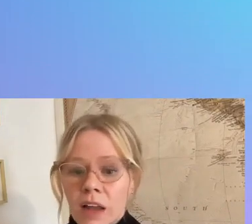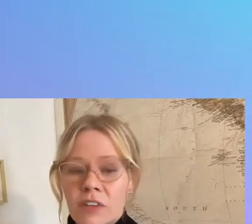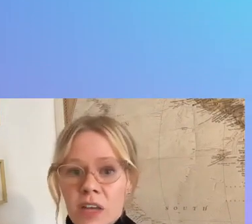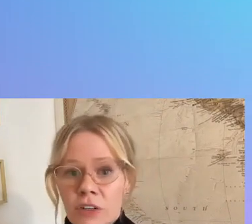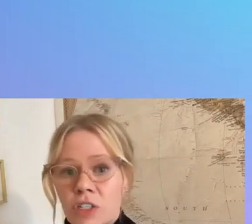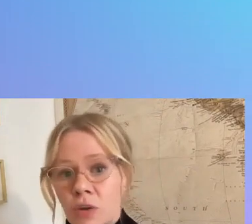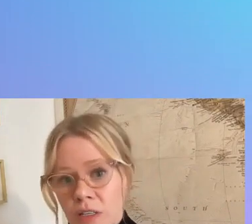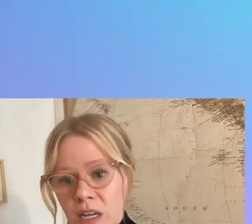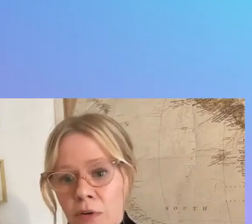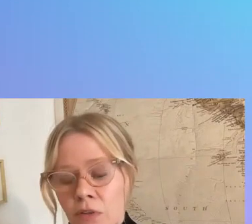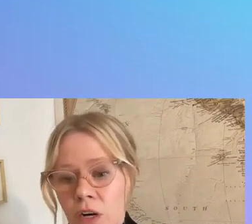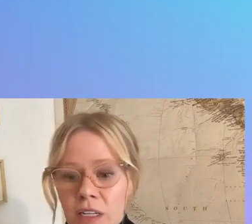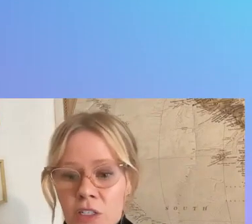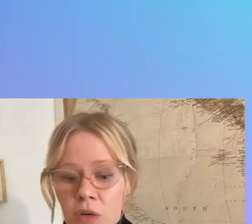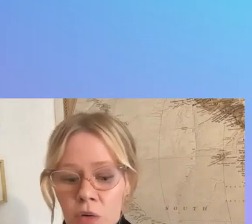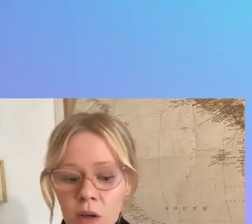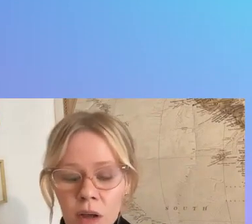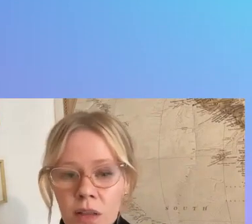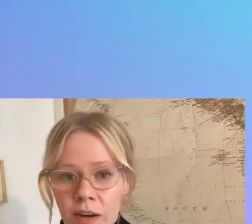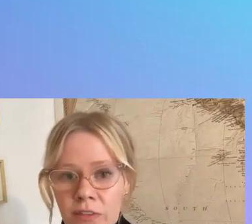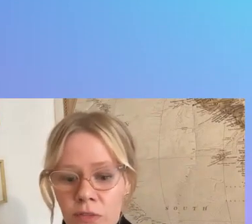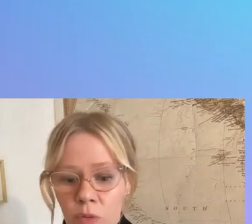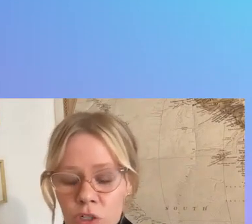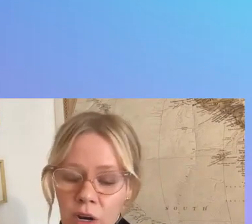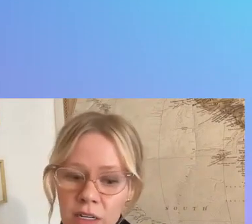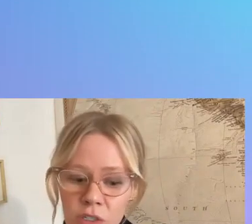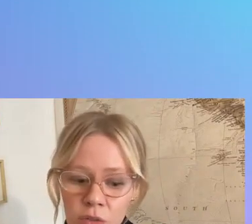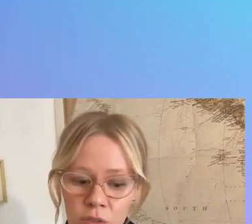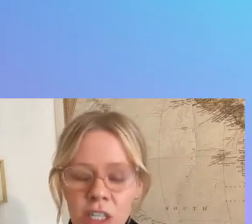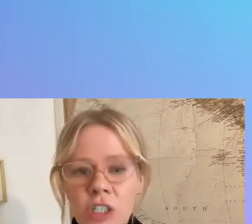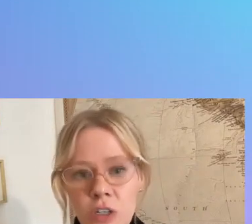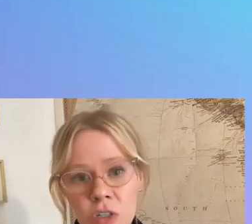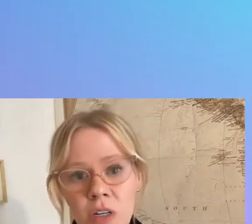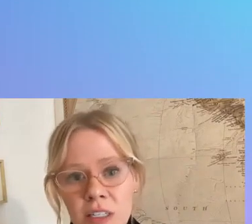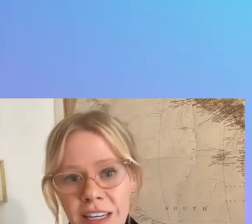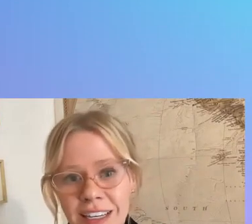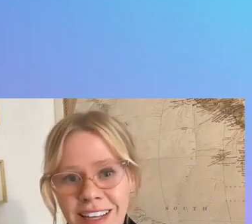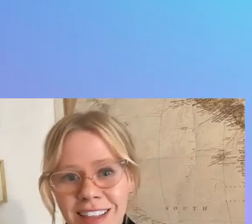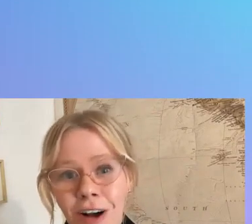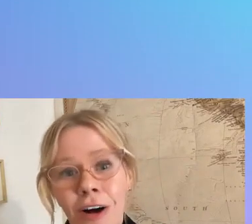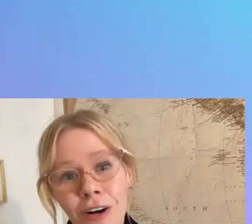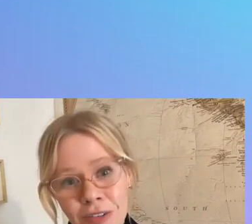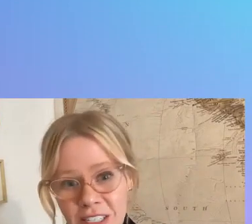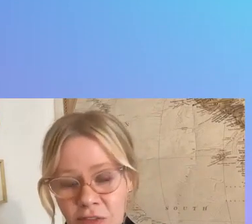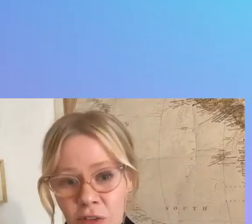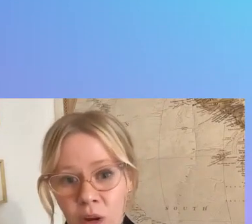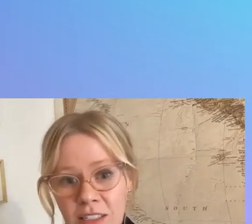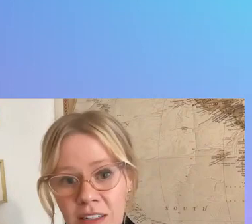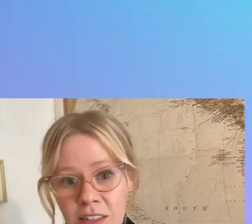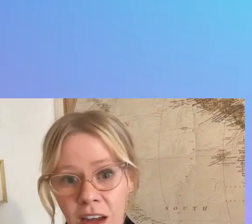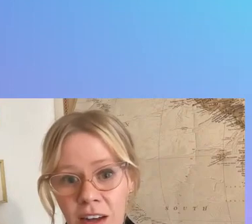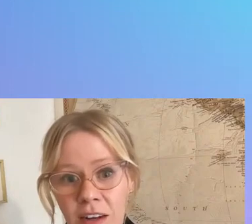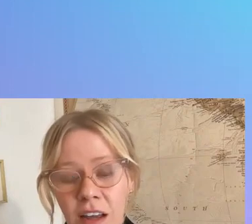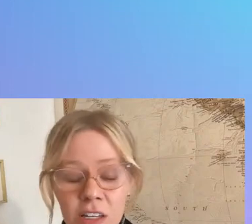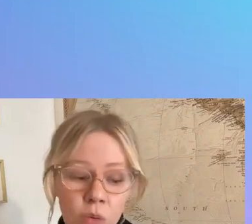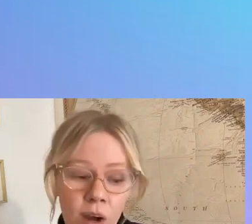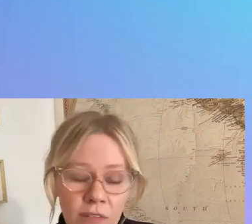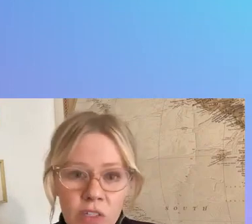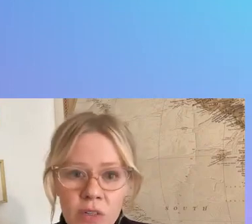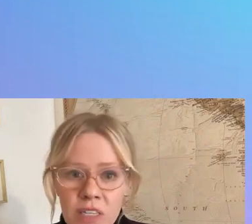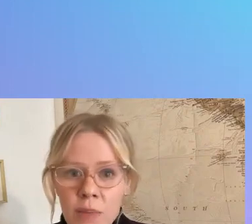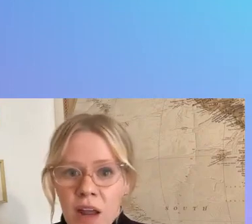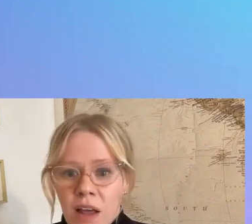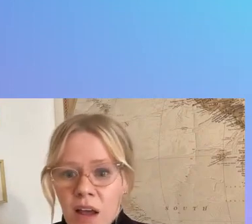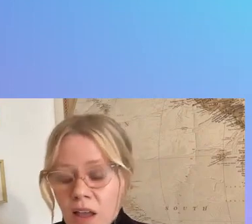a lot of designers doing this type of work, and so a lot of what we're trying to teach our students is that there are these different ways to design, and so we're